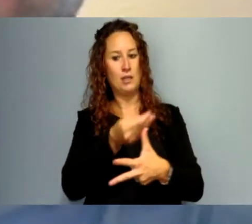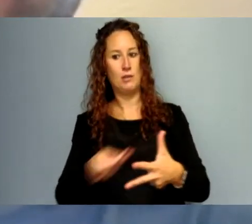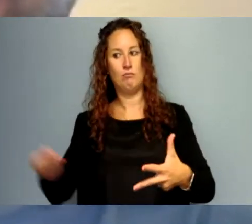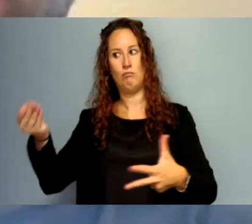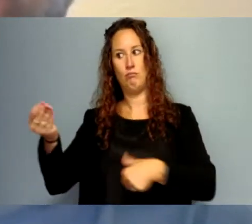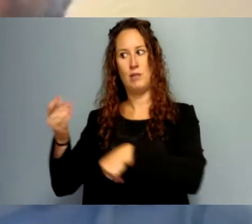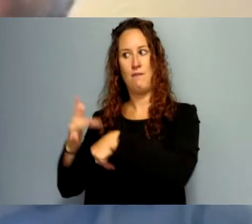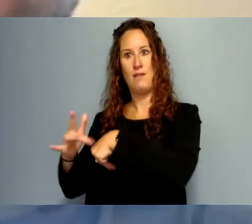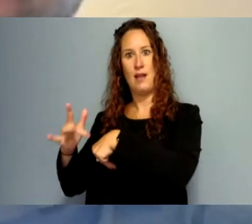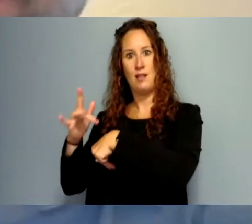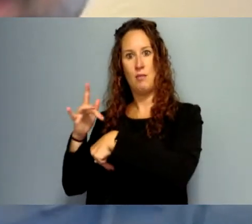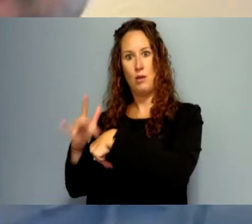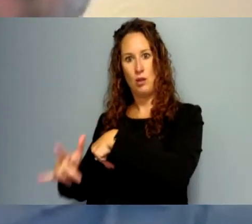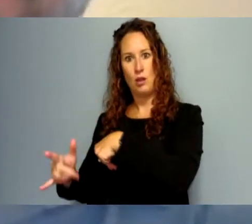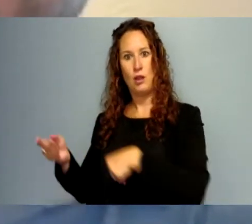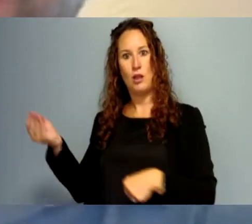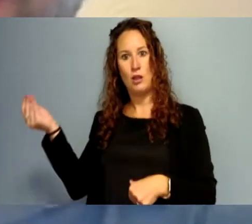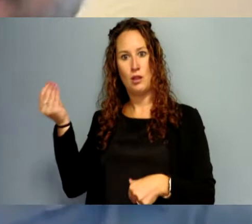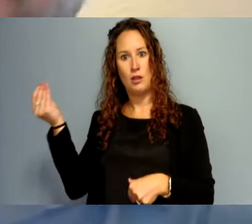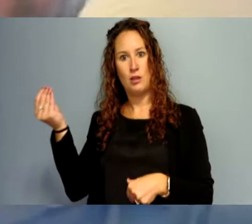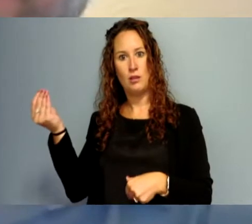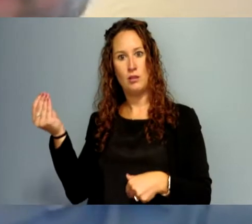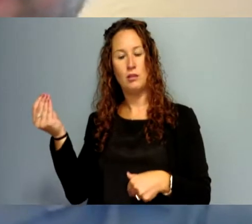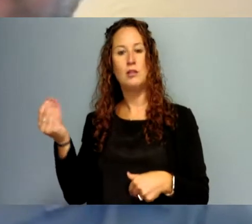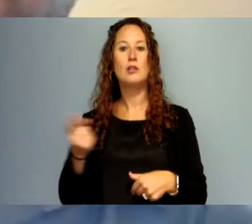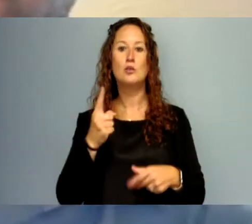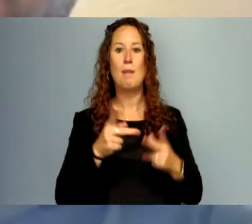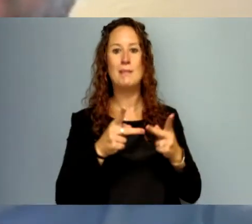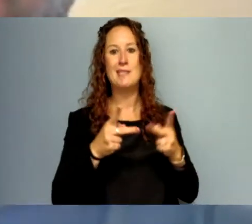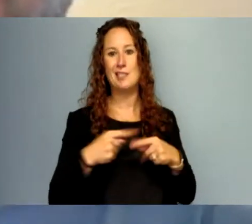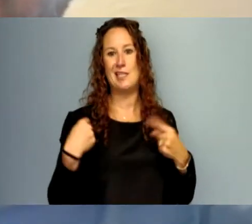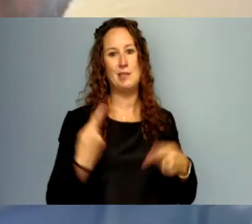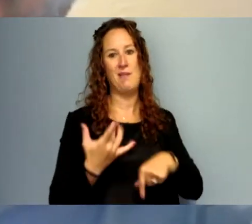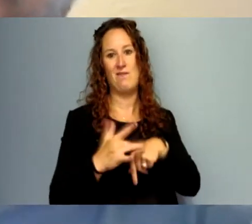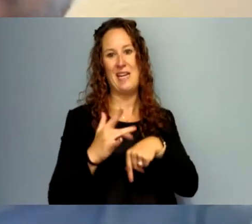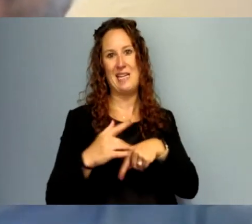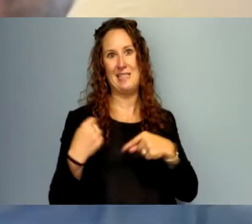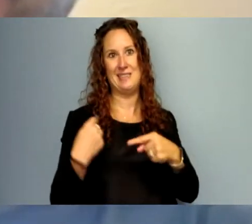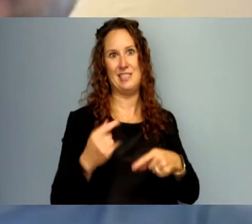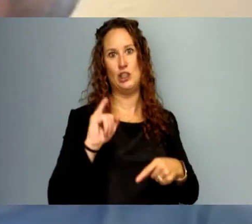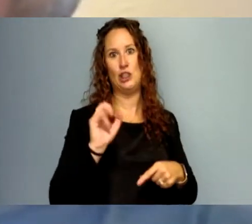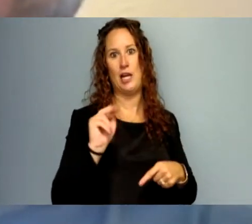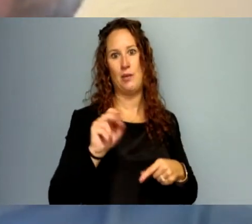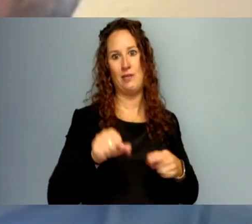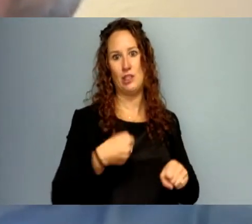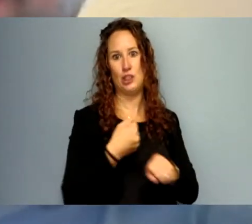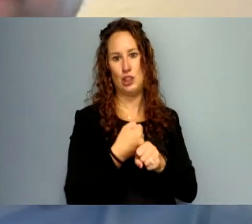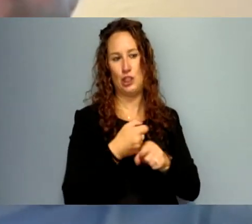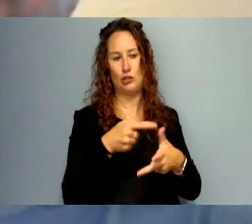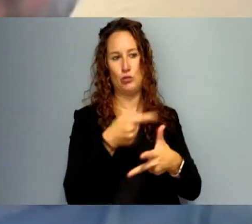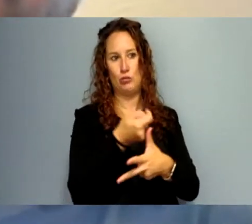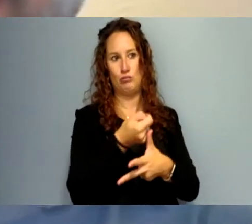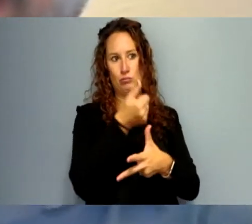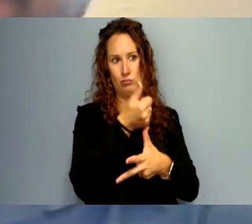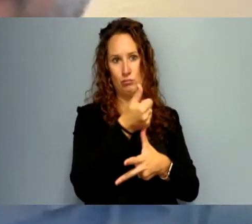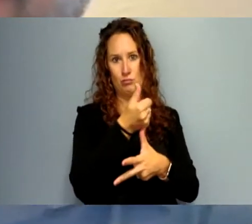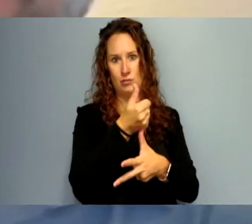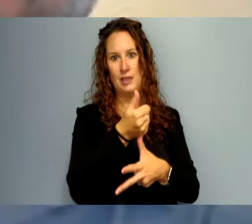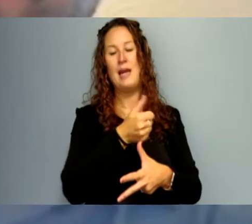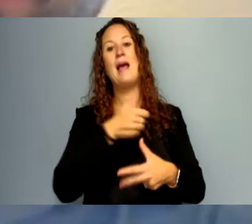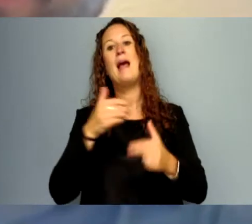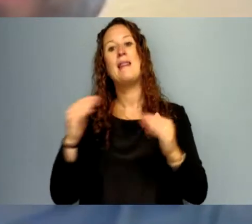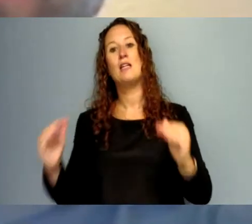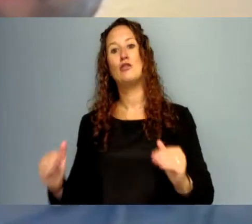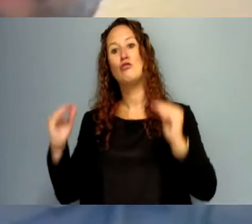position's currently vacant. It's been vacant since January of this year. And then to be able to raise the salary cap